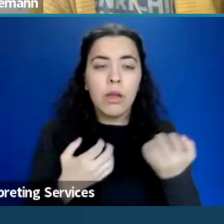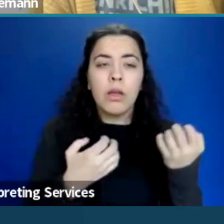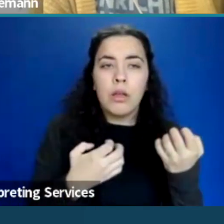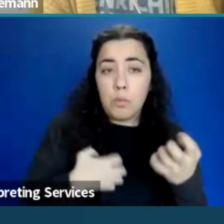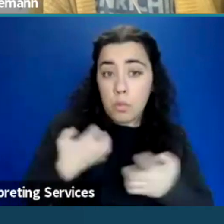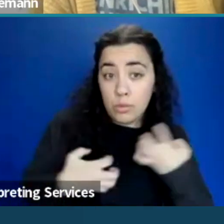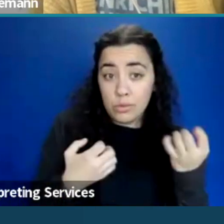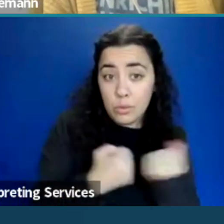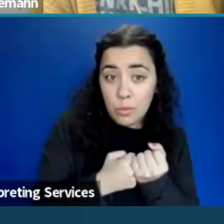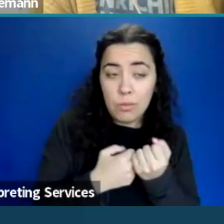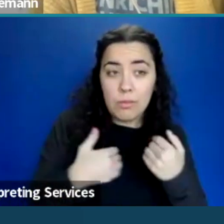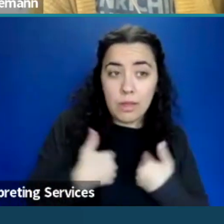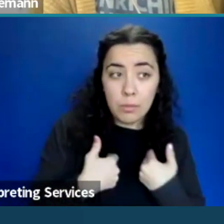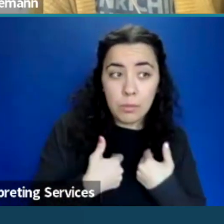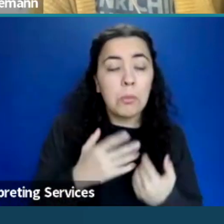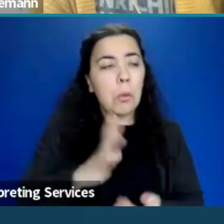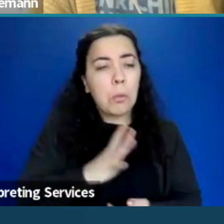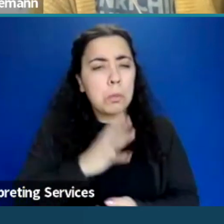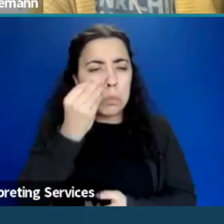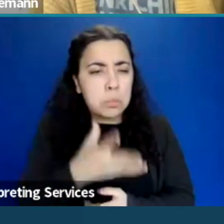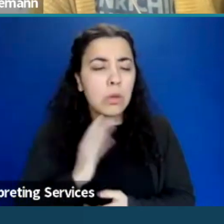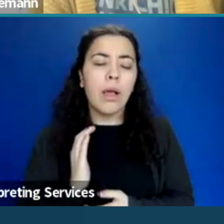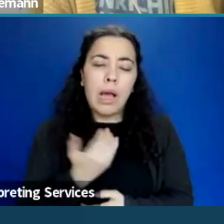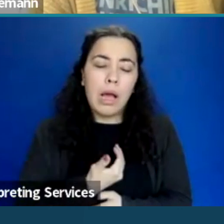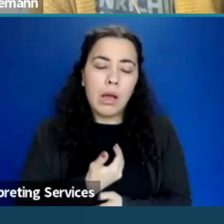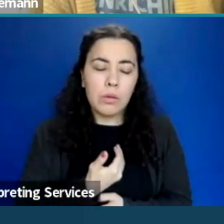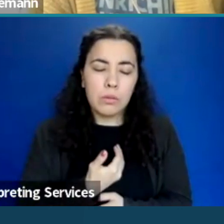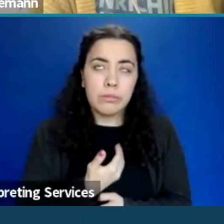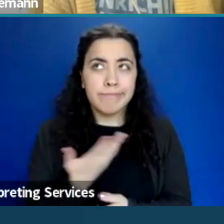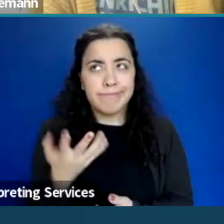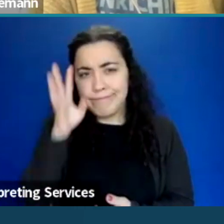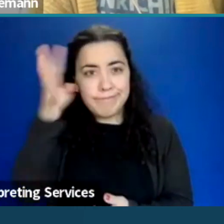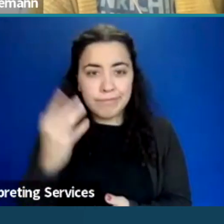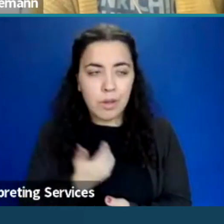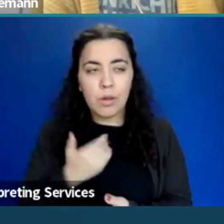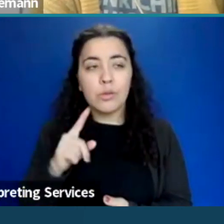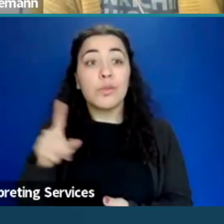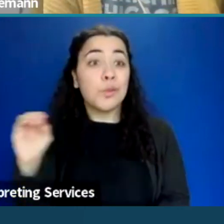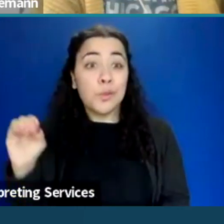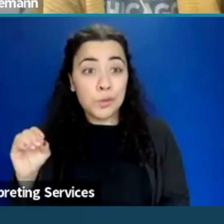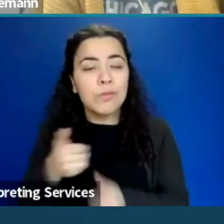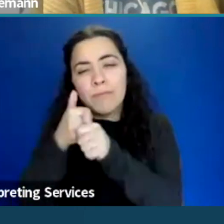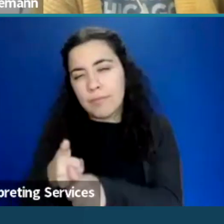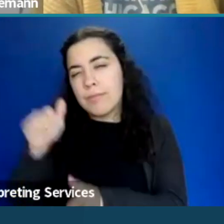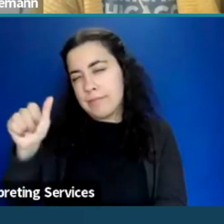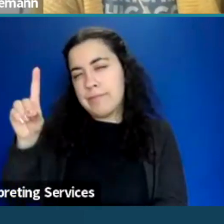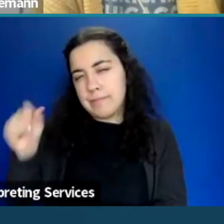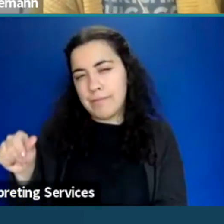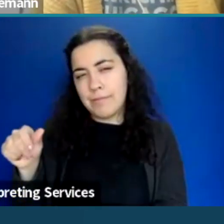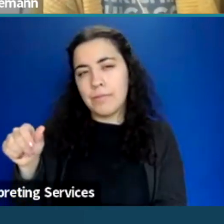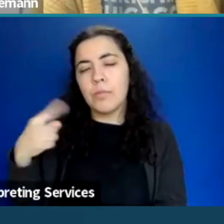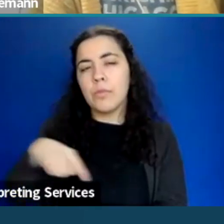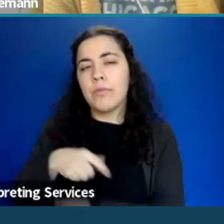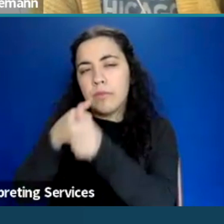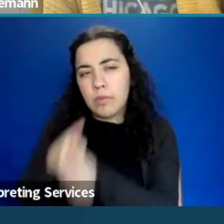then you can politely tell them, okay, well, you know, let's say our zoo complies with the Americans with Disabilities Act. We